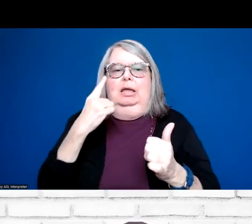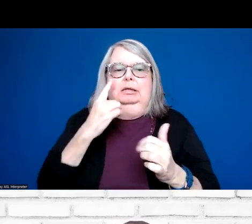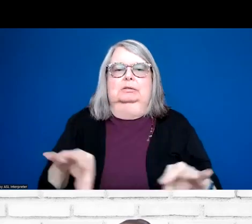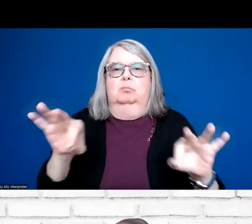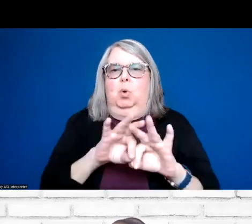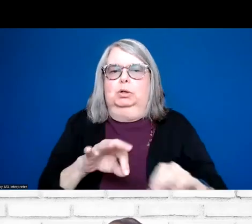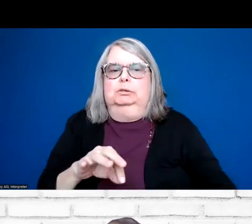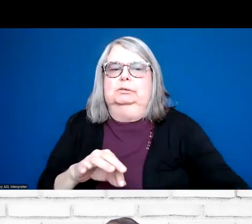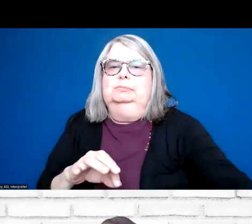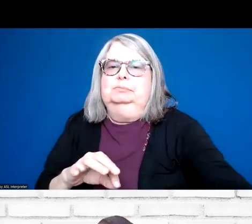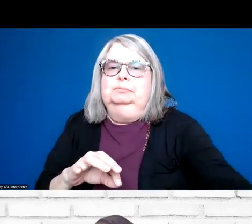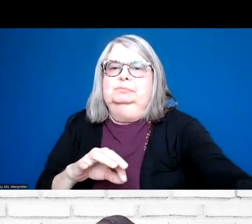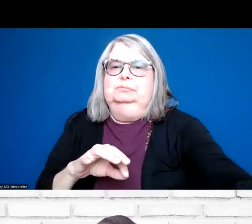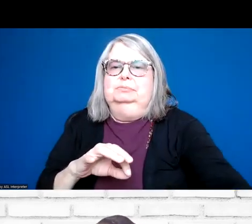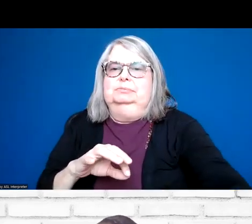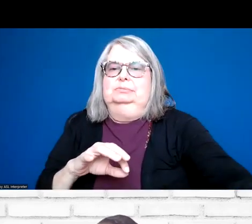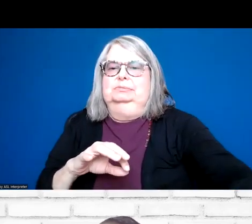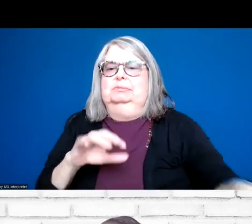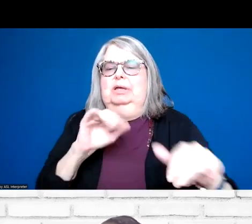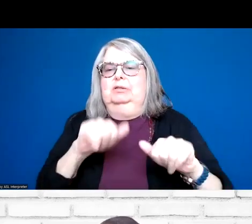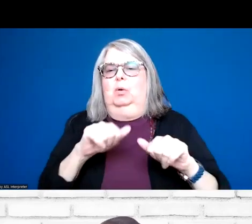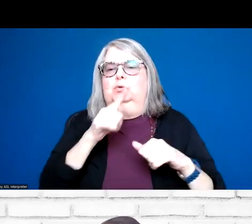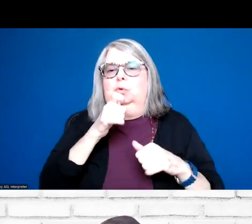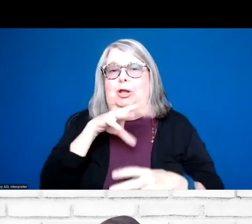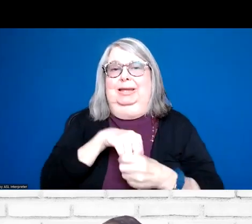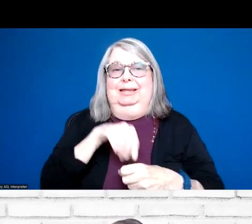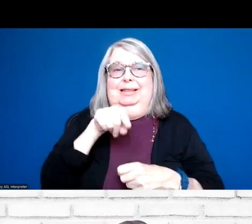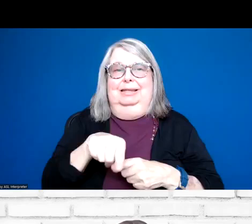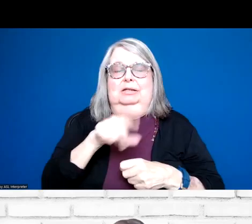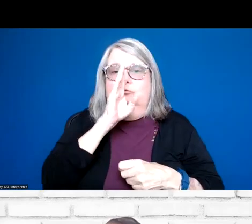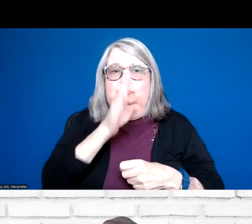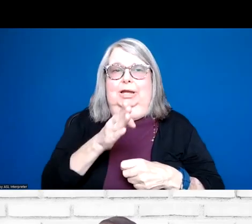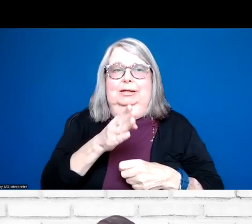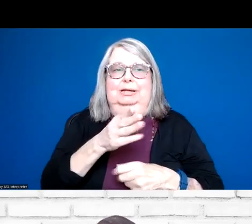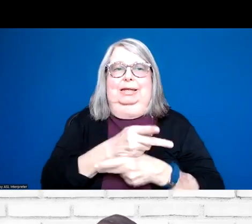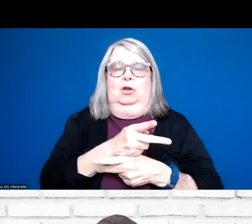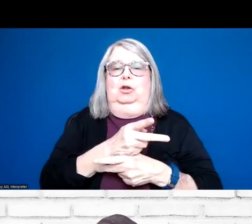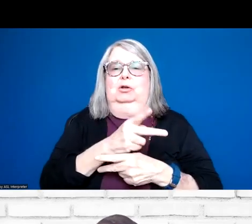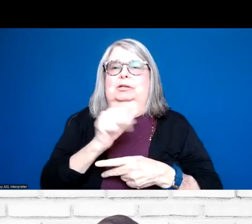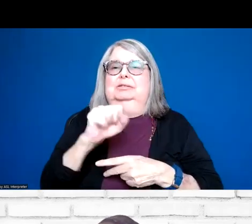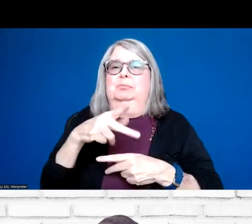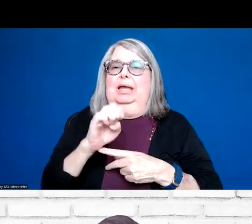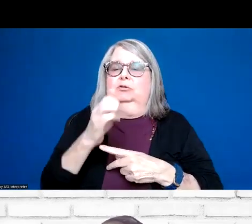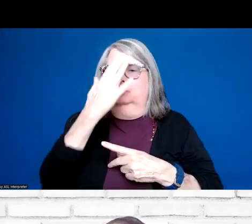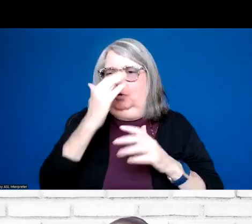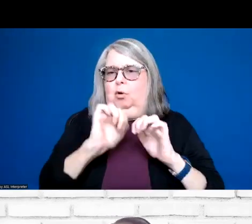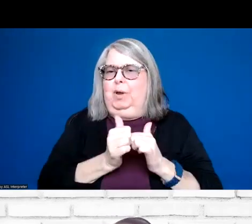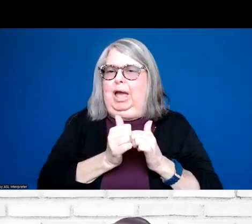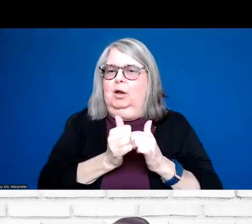that caregivers, so those of us that are in this direct care space, know how to speak the language of individuals that are